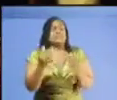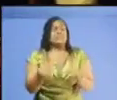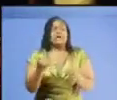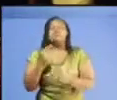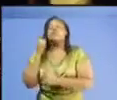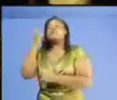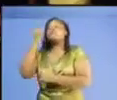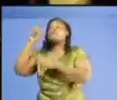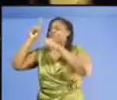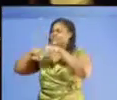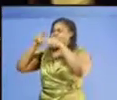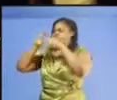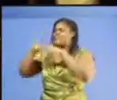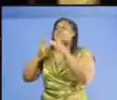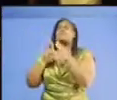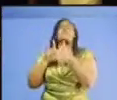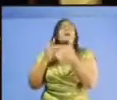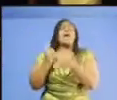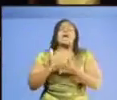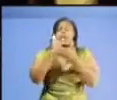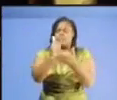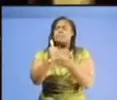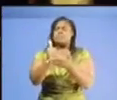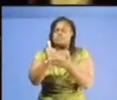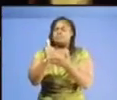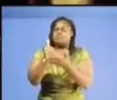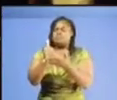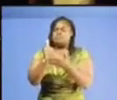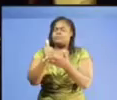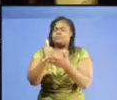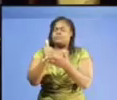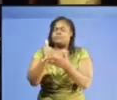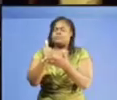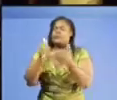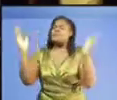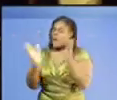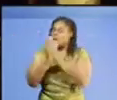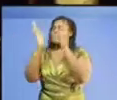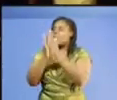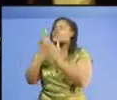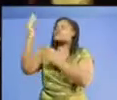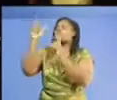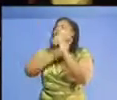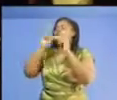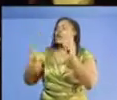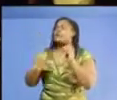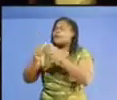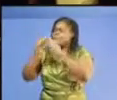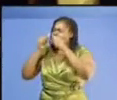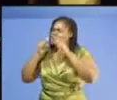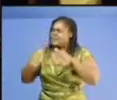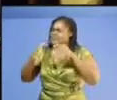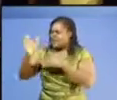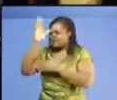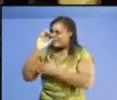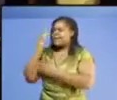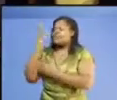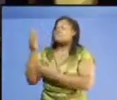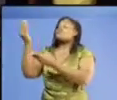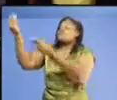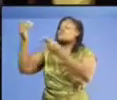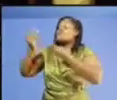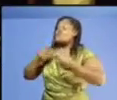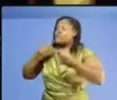will be faithful to them too. We lift our hearts in praise to you. Oh, blessed God, you've